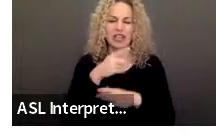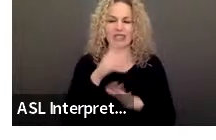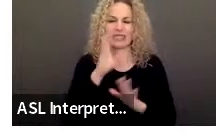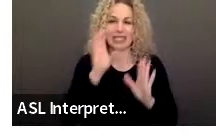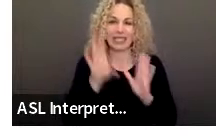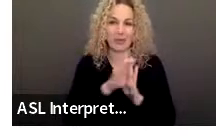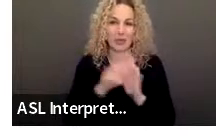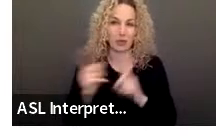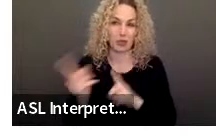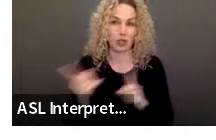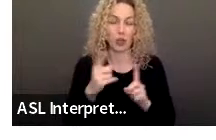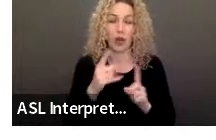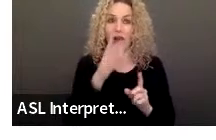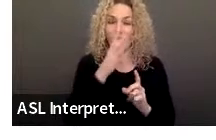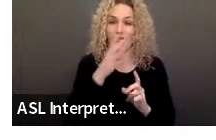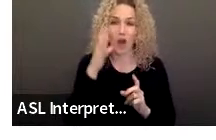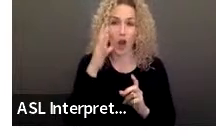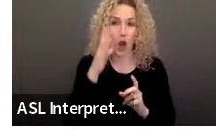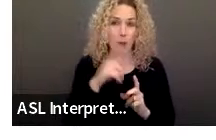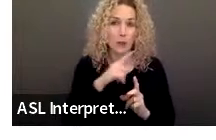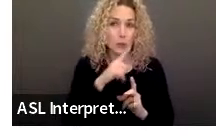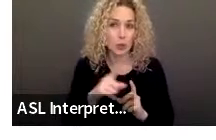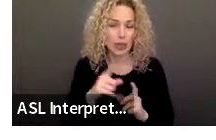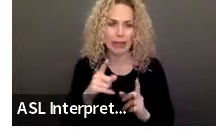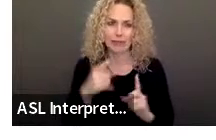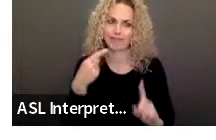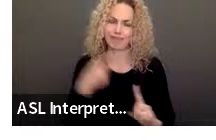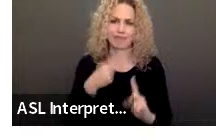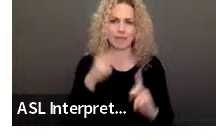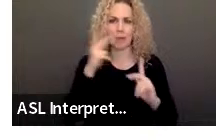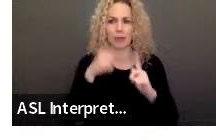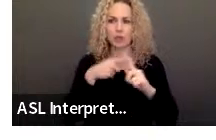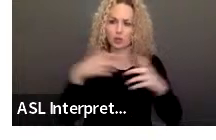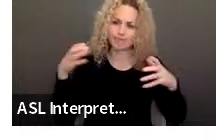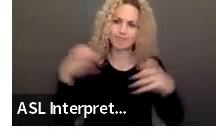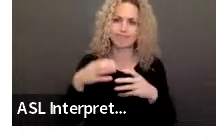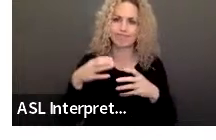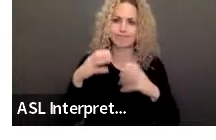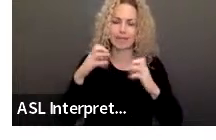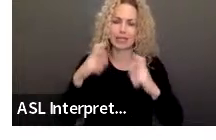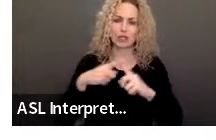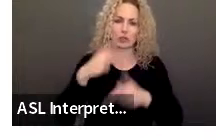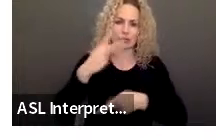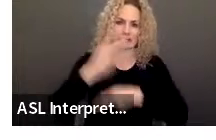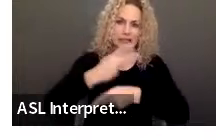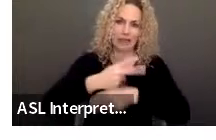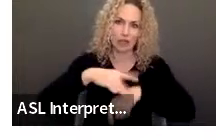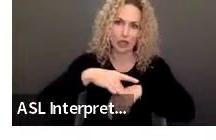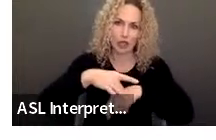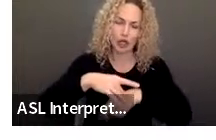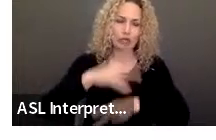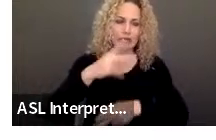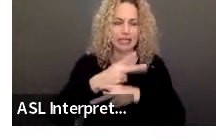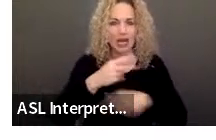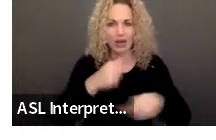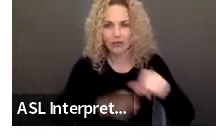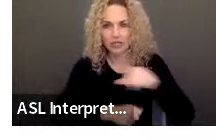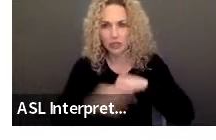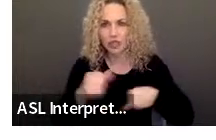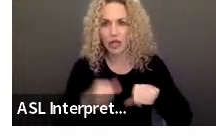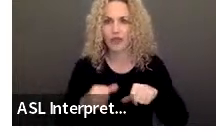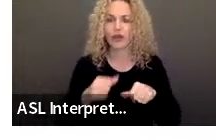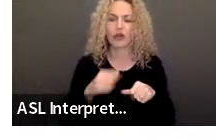you because our farm is really about bringing people together to both care for the earth, care for one another,